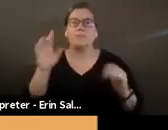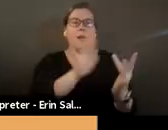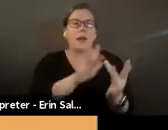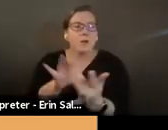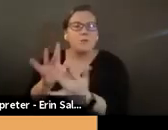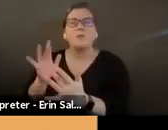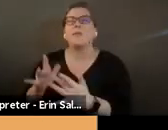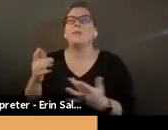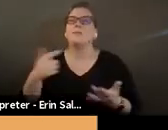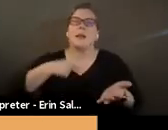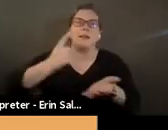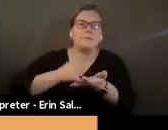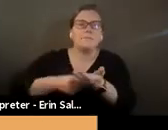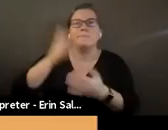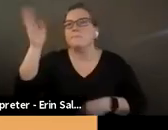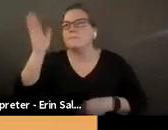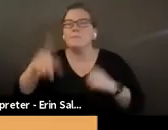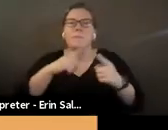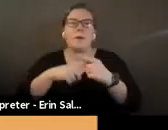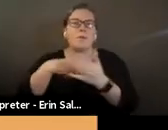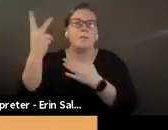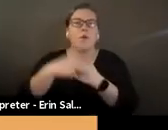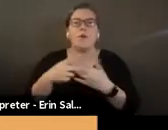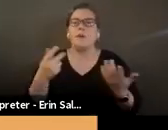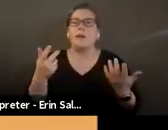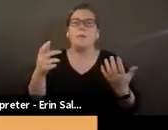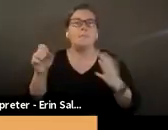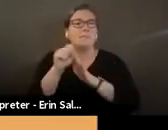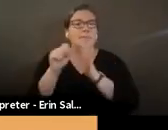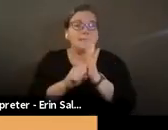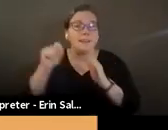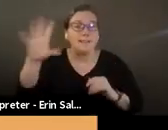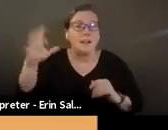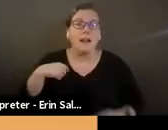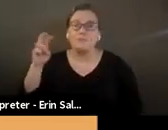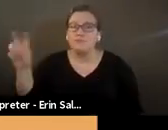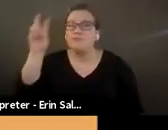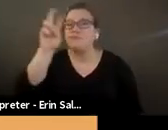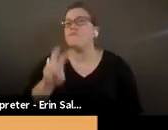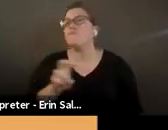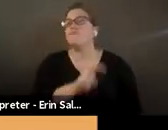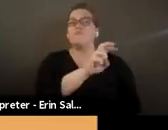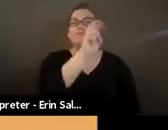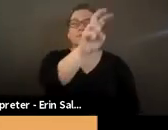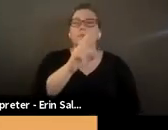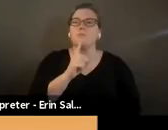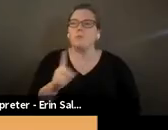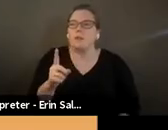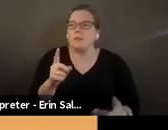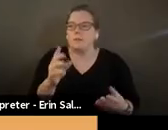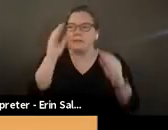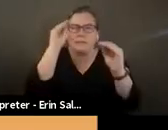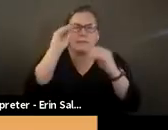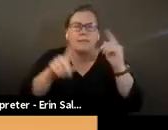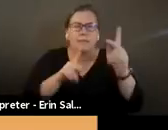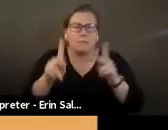about the program. I travel throughout the state and basically bring awareness to our program and what we do. And then